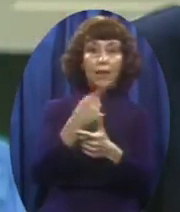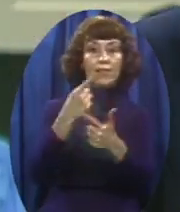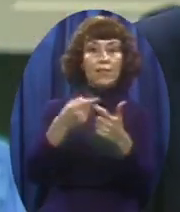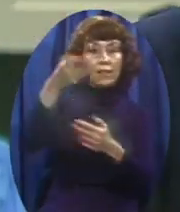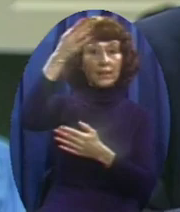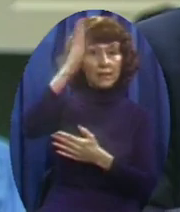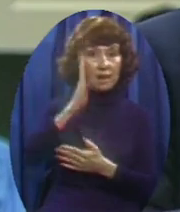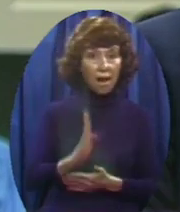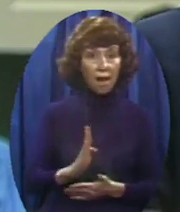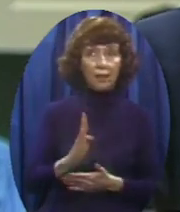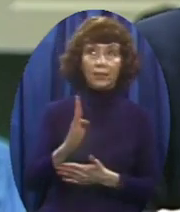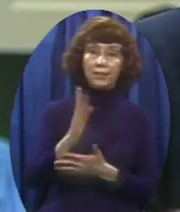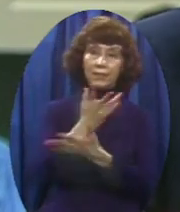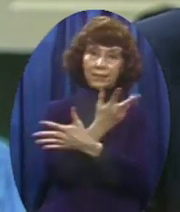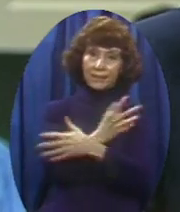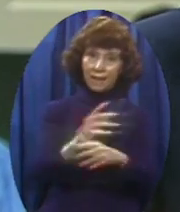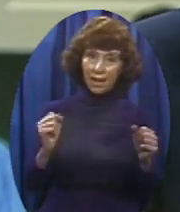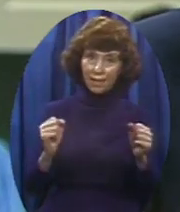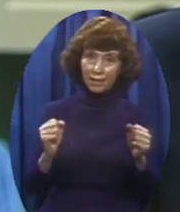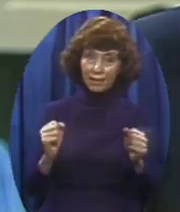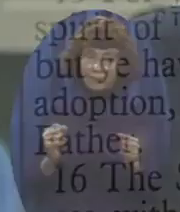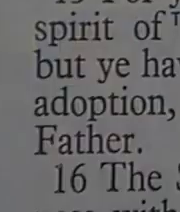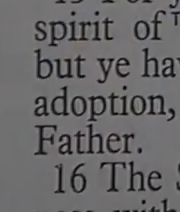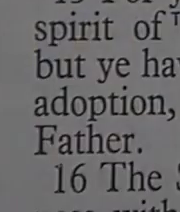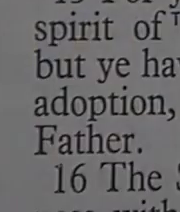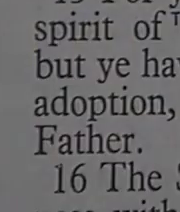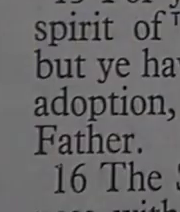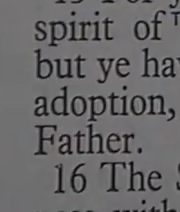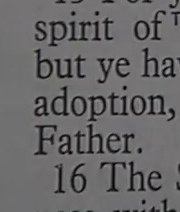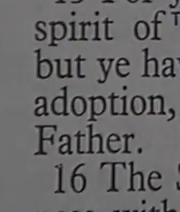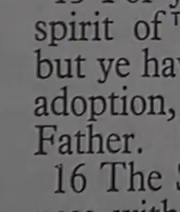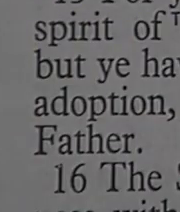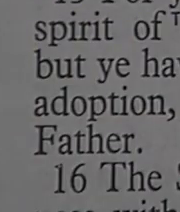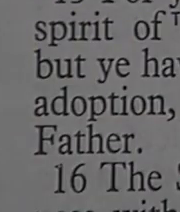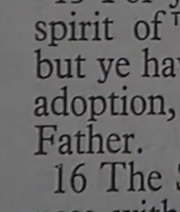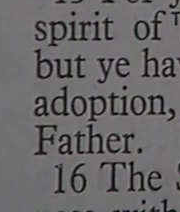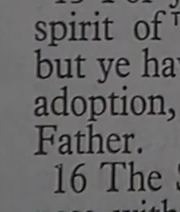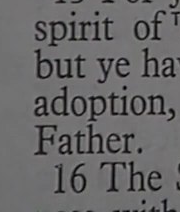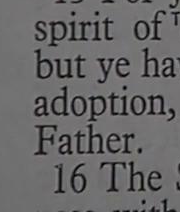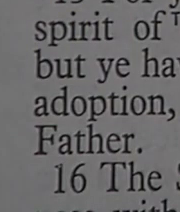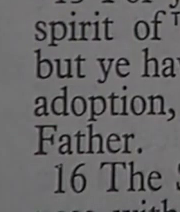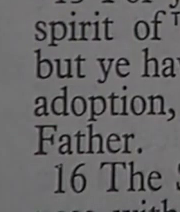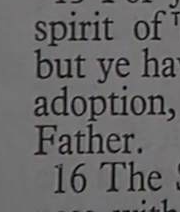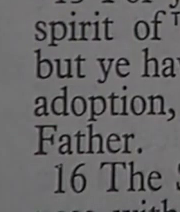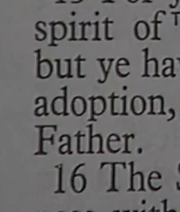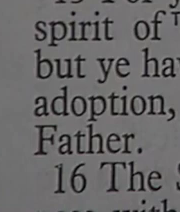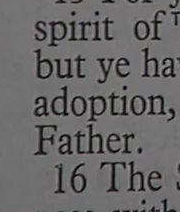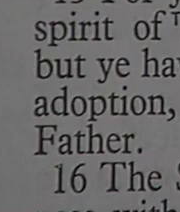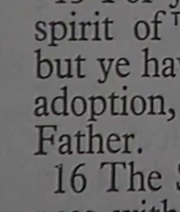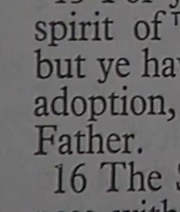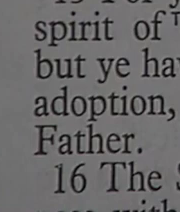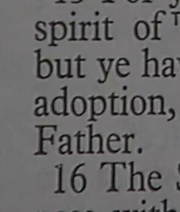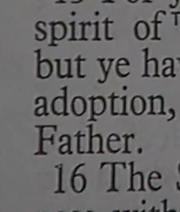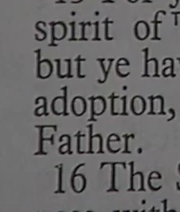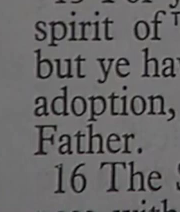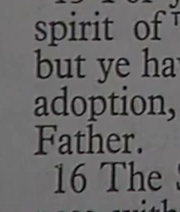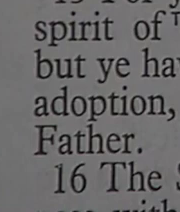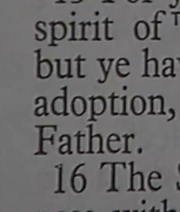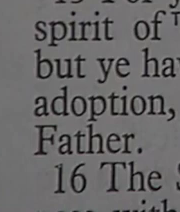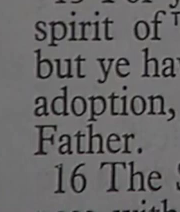guidance? Romans 8:14. For as many as are led by the Spirit of God, they are the sons of